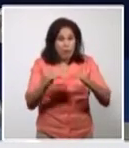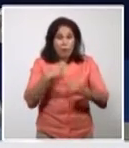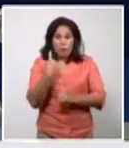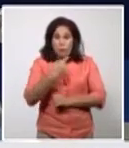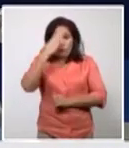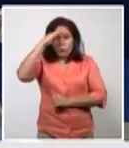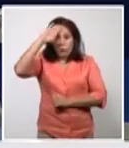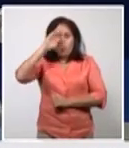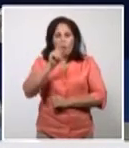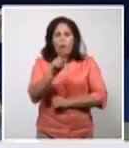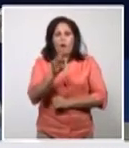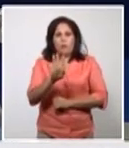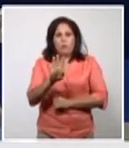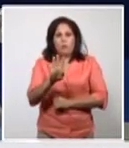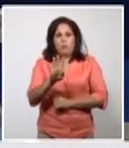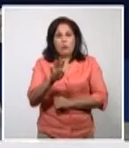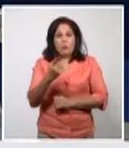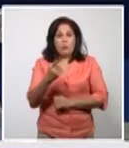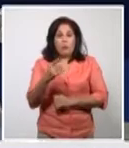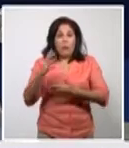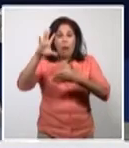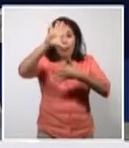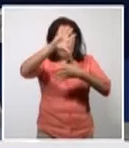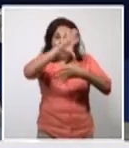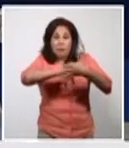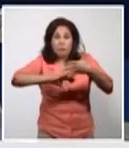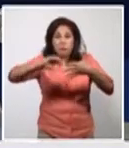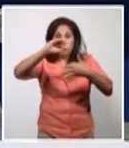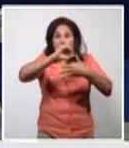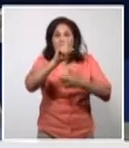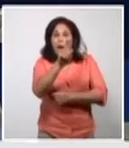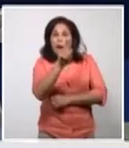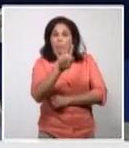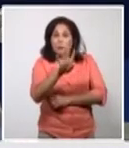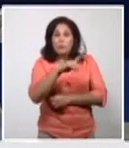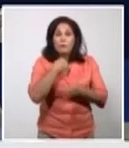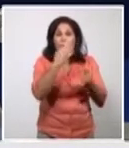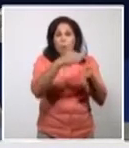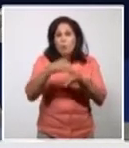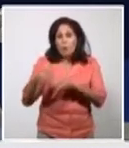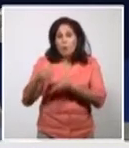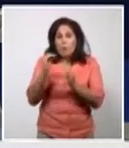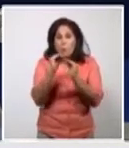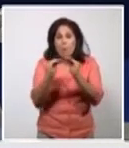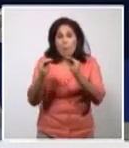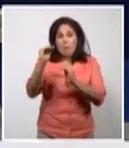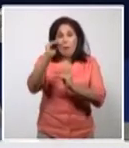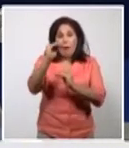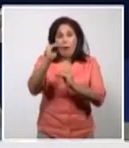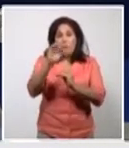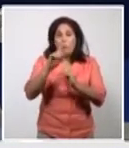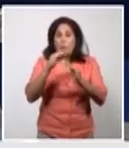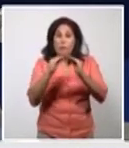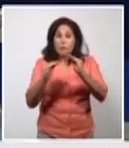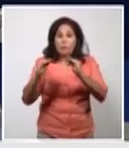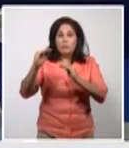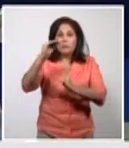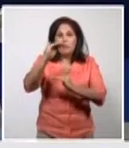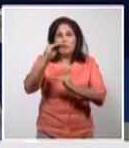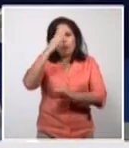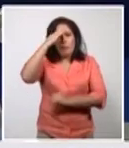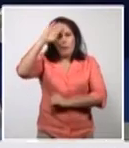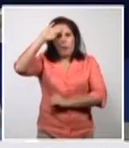remain in the 14th place in the Americas region, which has a lethality of